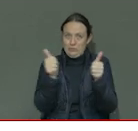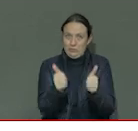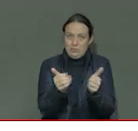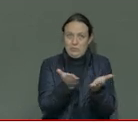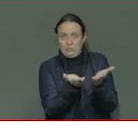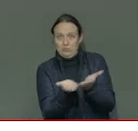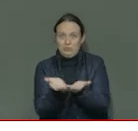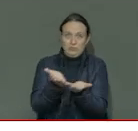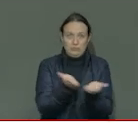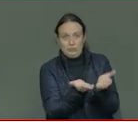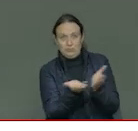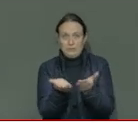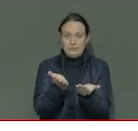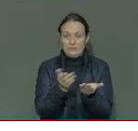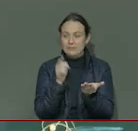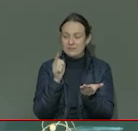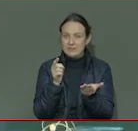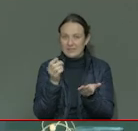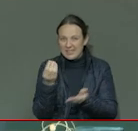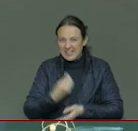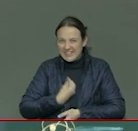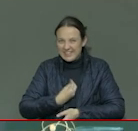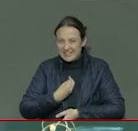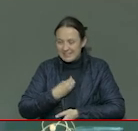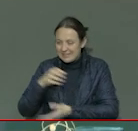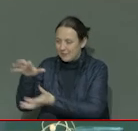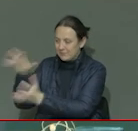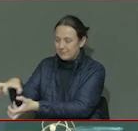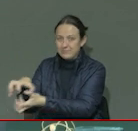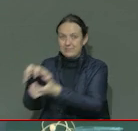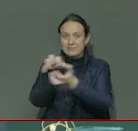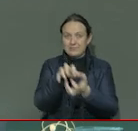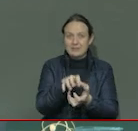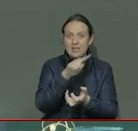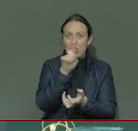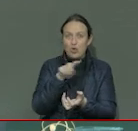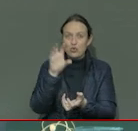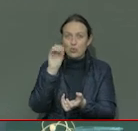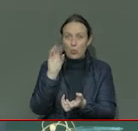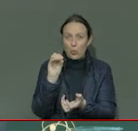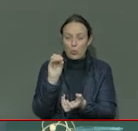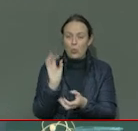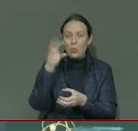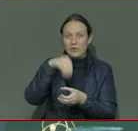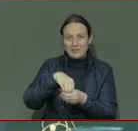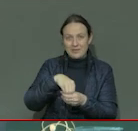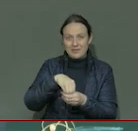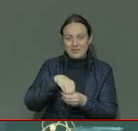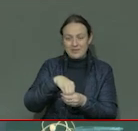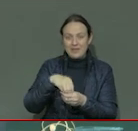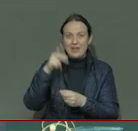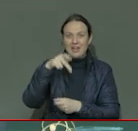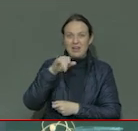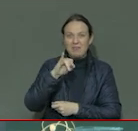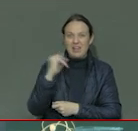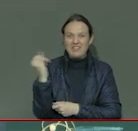was captured as a cub and he was taken to Pondicherry Zoo. And he is actually Pai's nemesis. Now, what